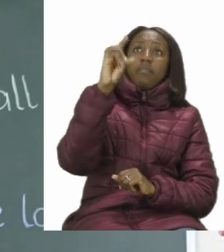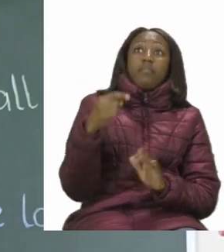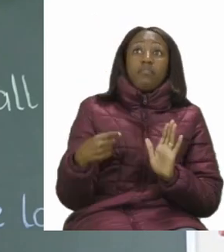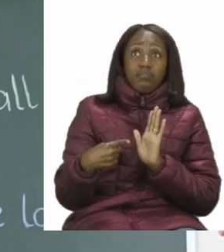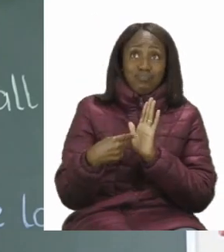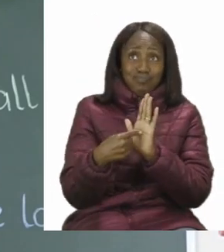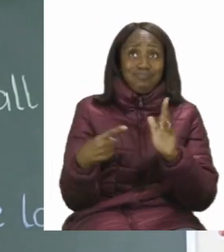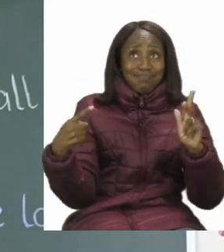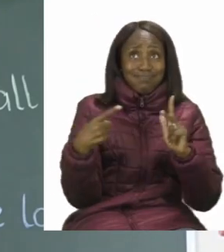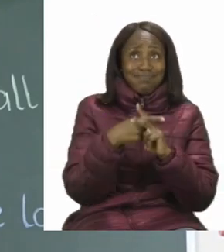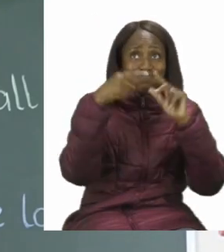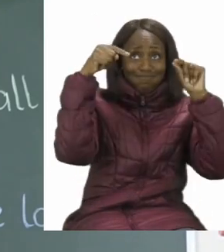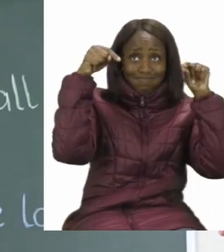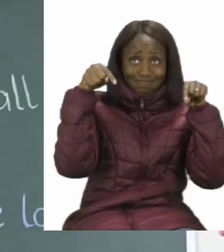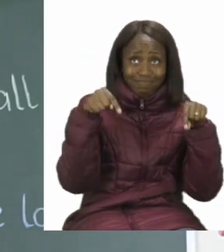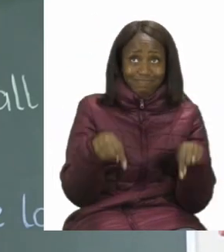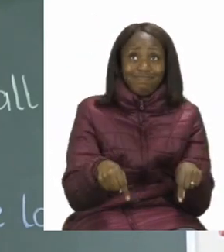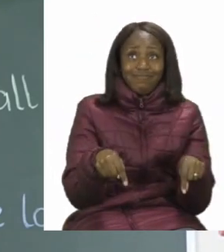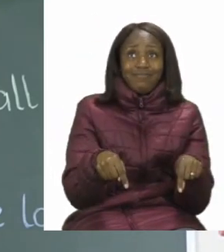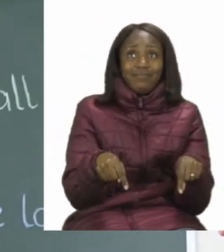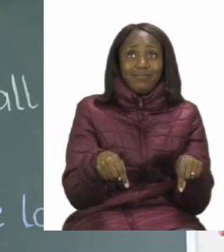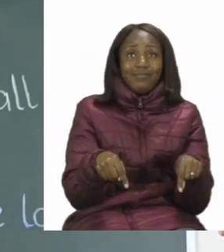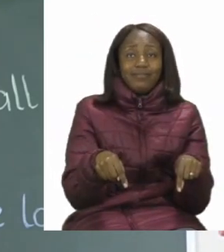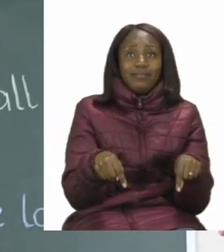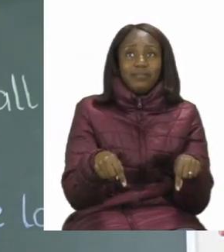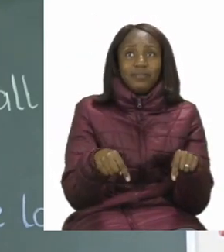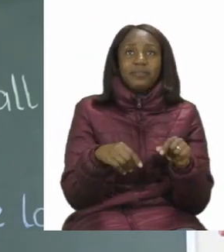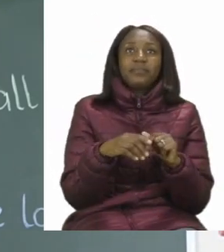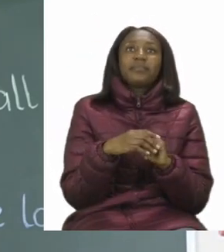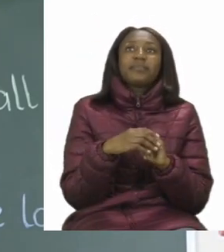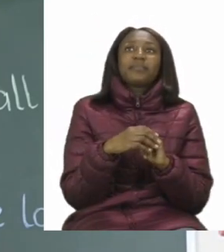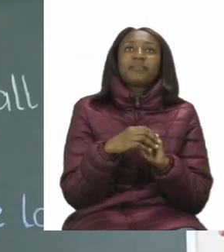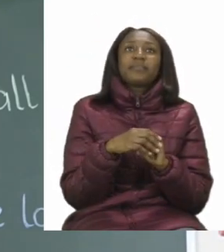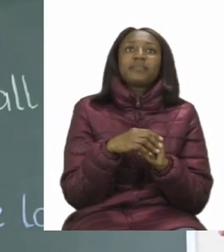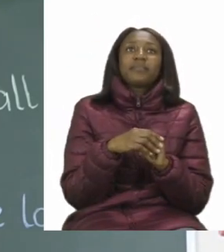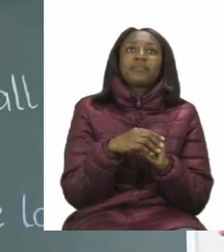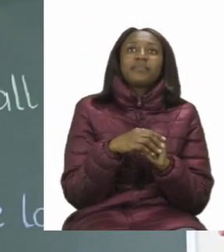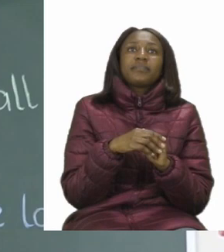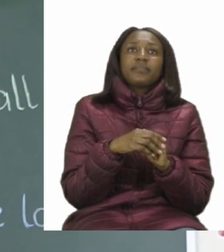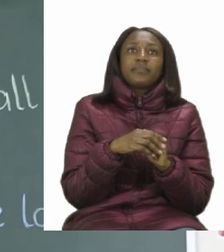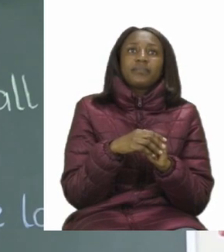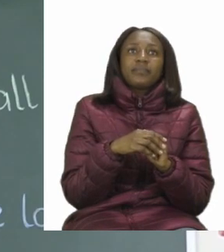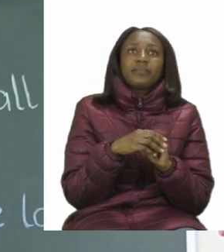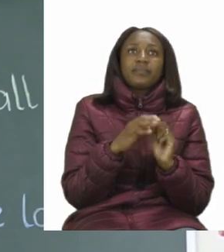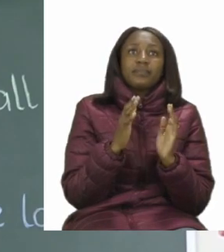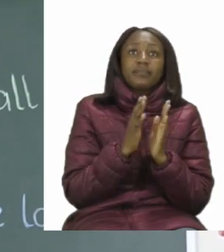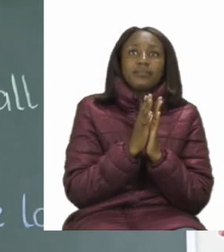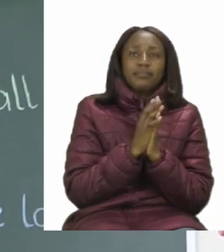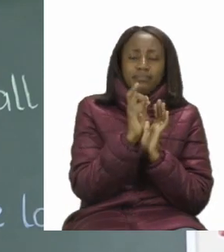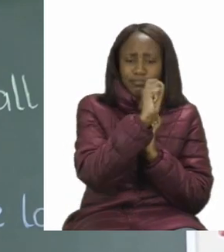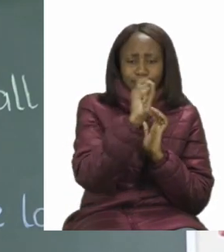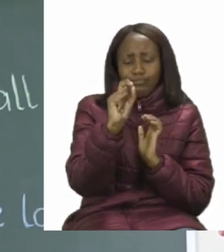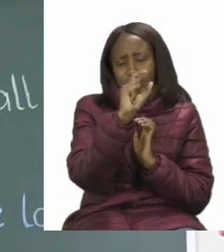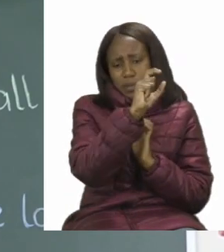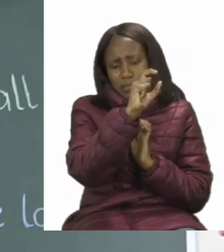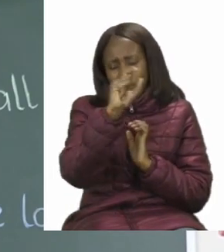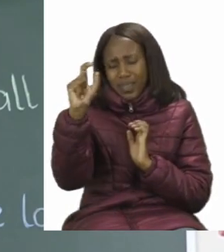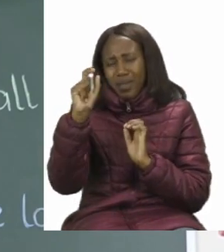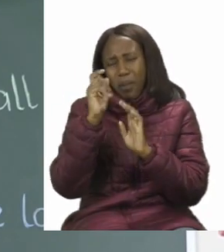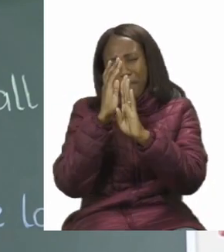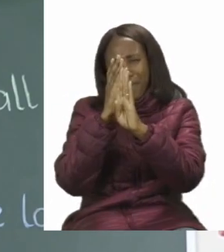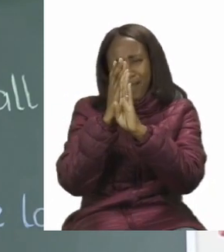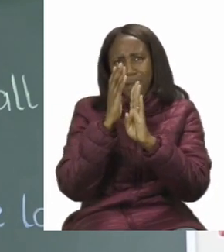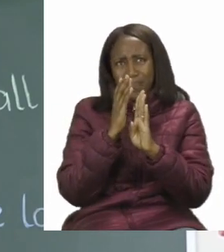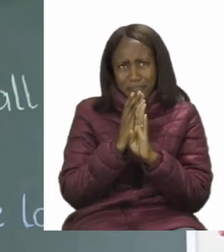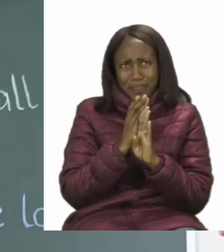actually happening at the moment, right now in the present. So structure your sentences carefully. Make